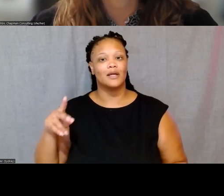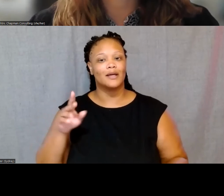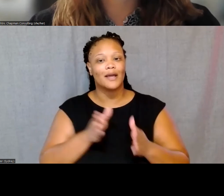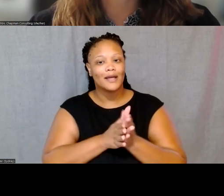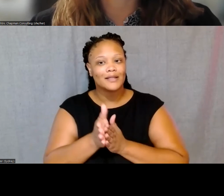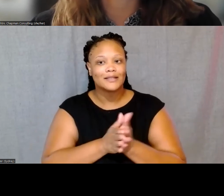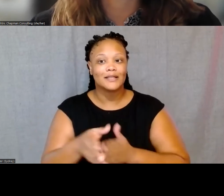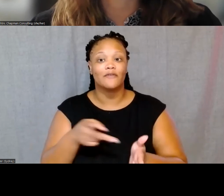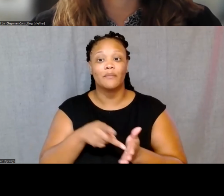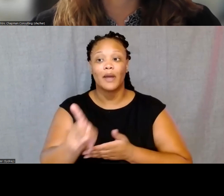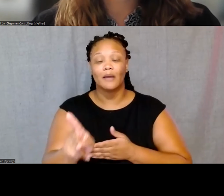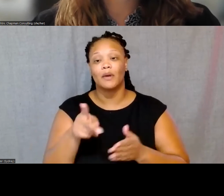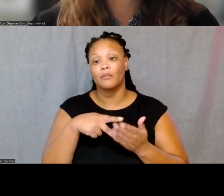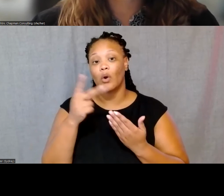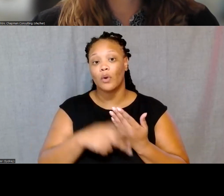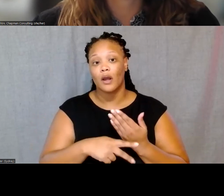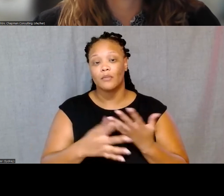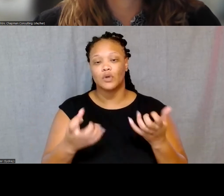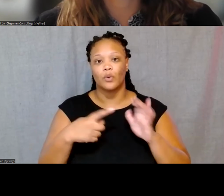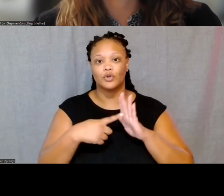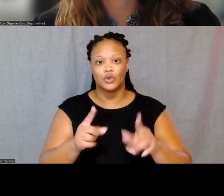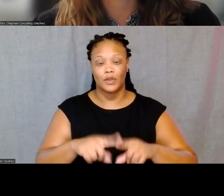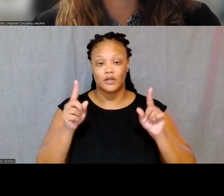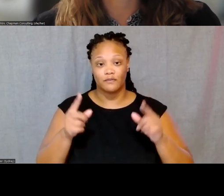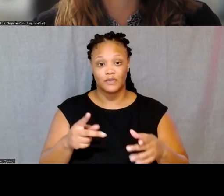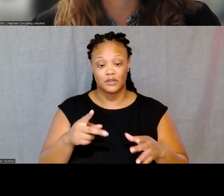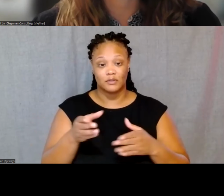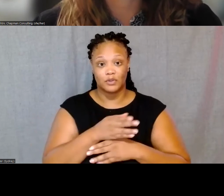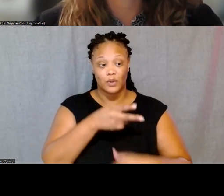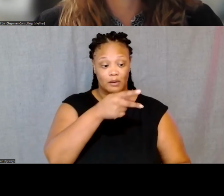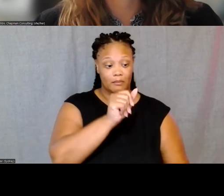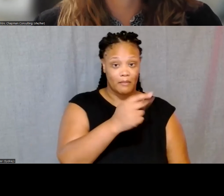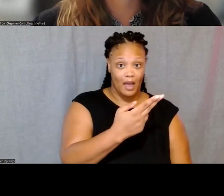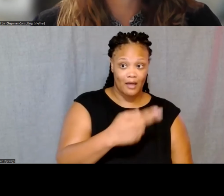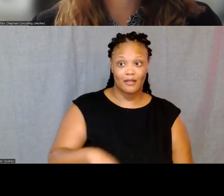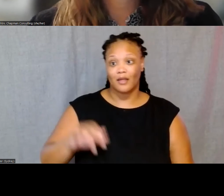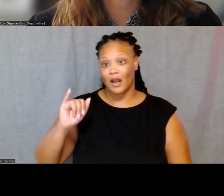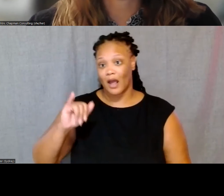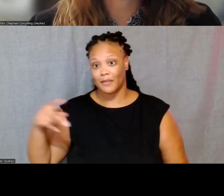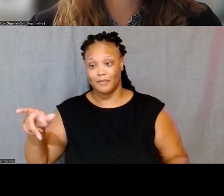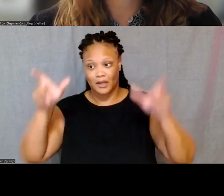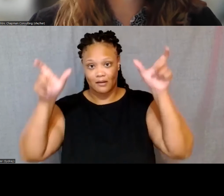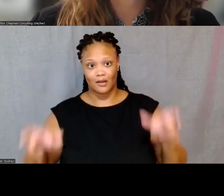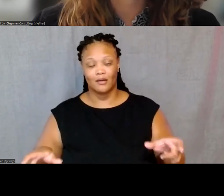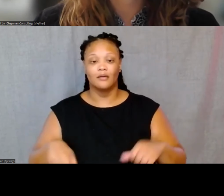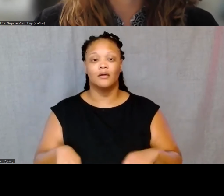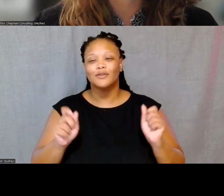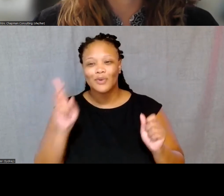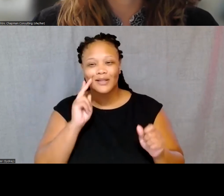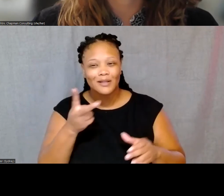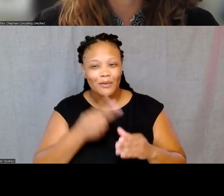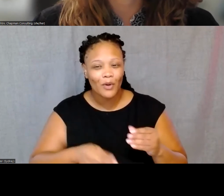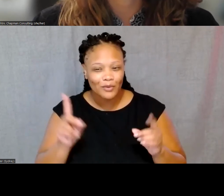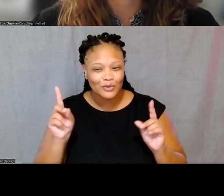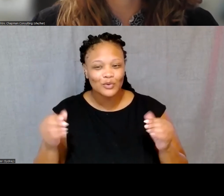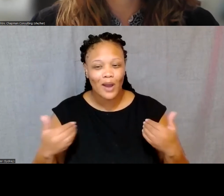some key differences between the PATH program and the incentive, the IPP program. And you can see they both do